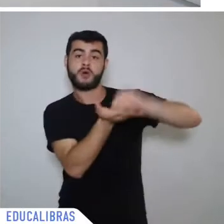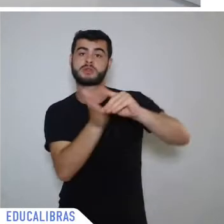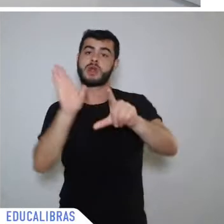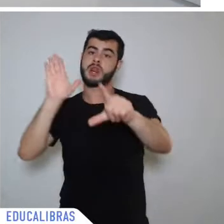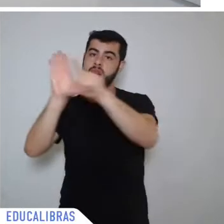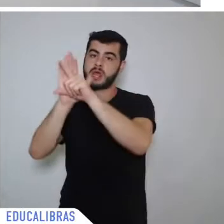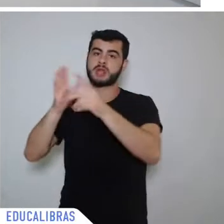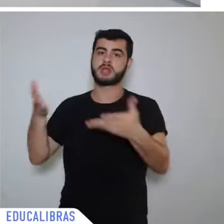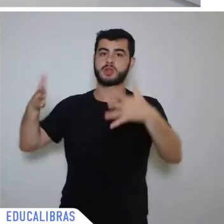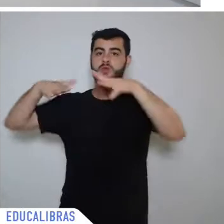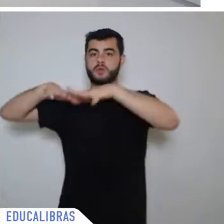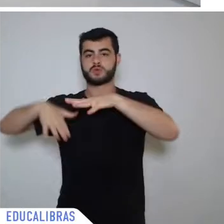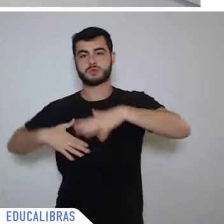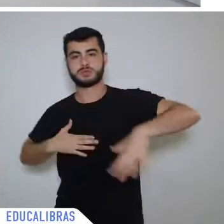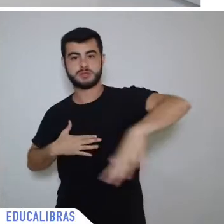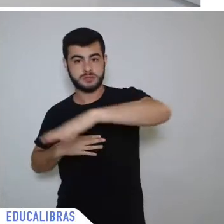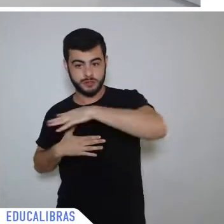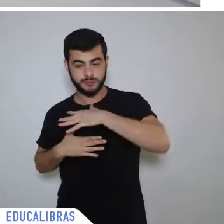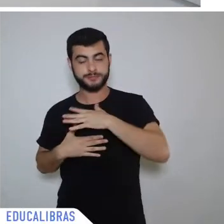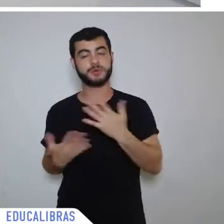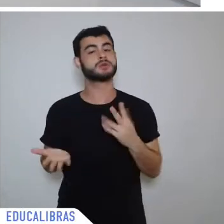lack of inclusion policies.